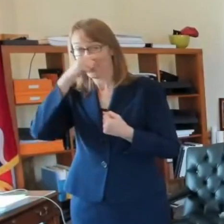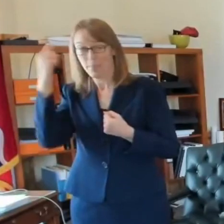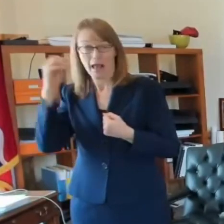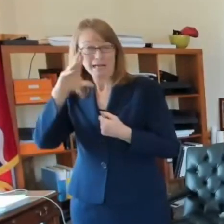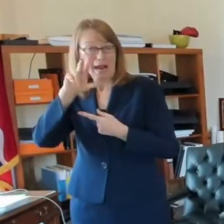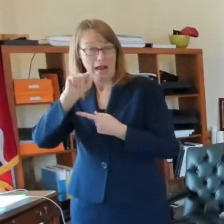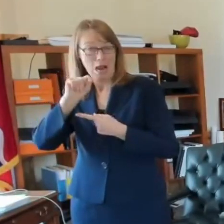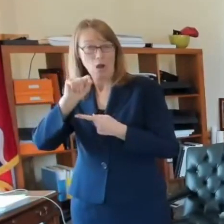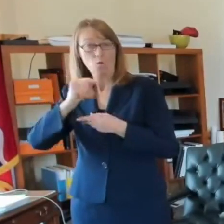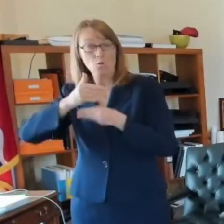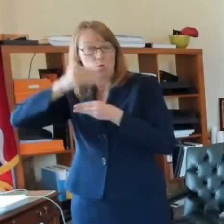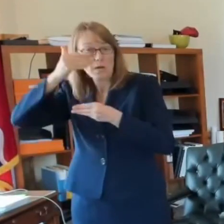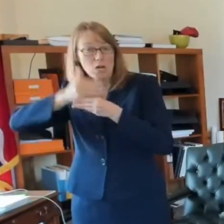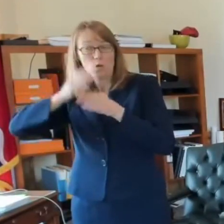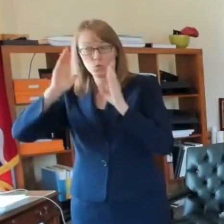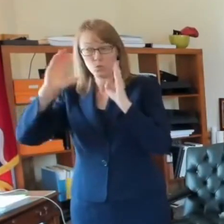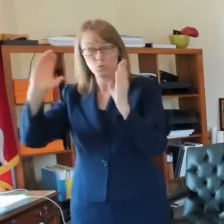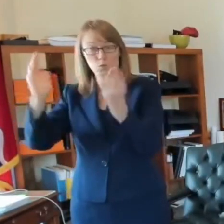The